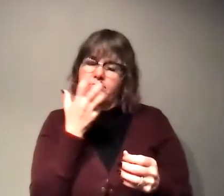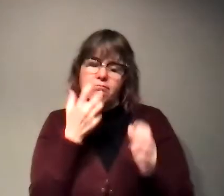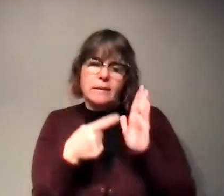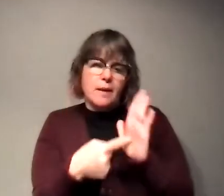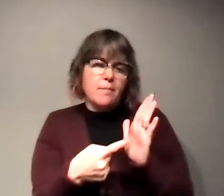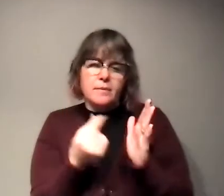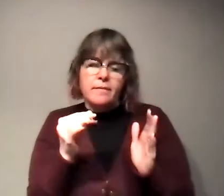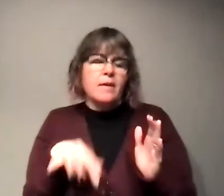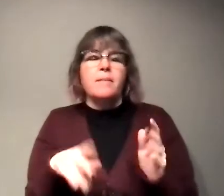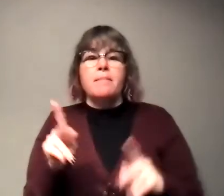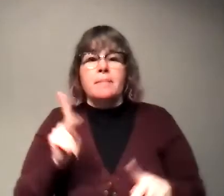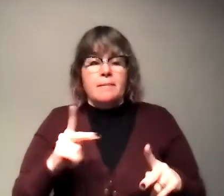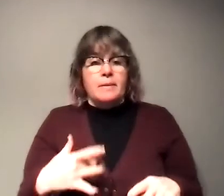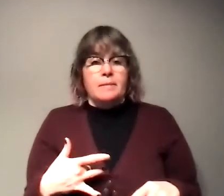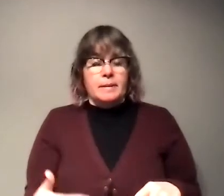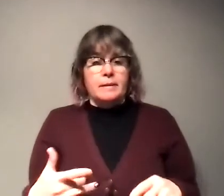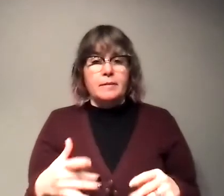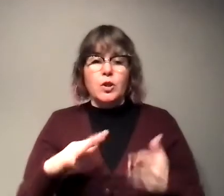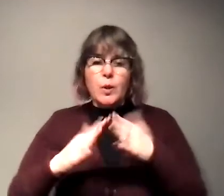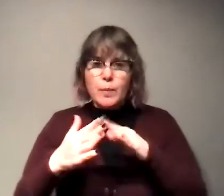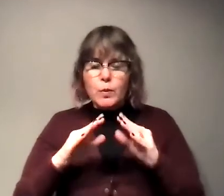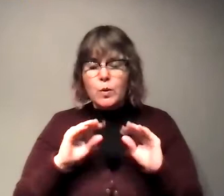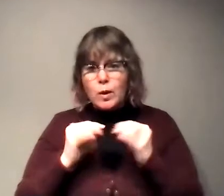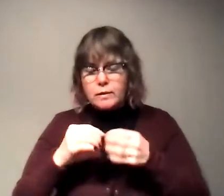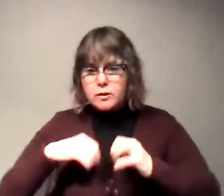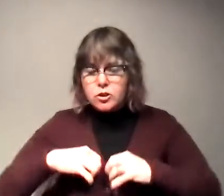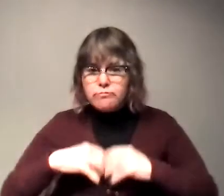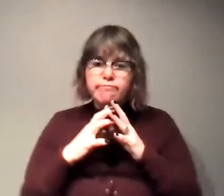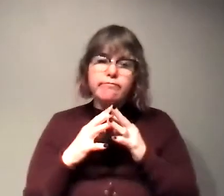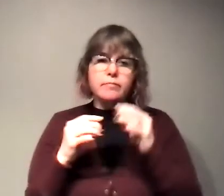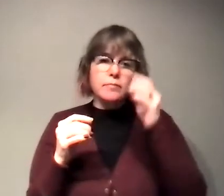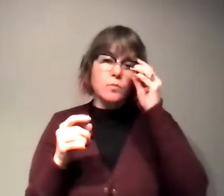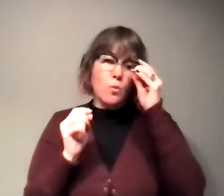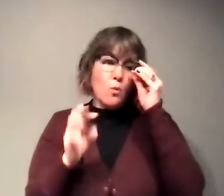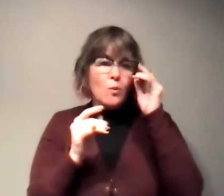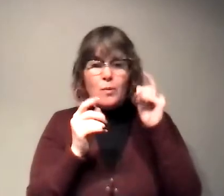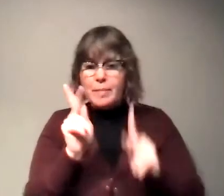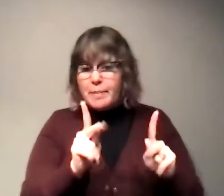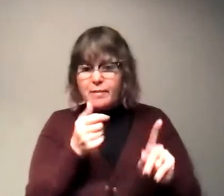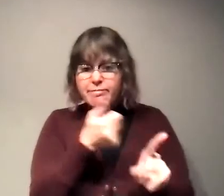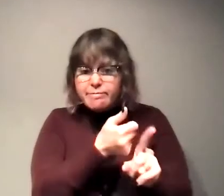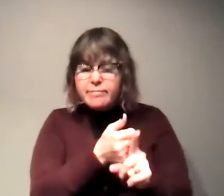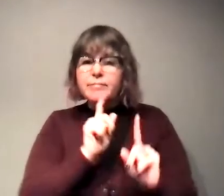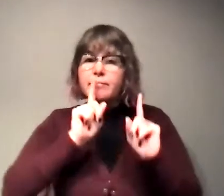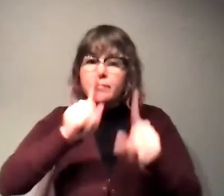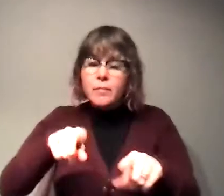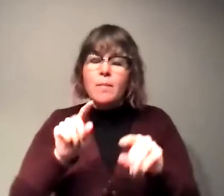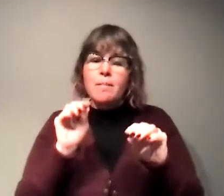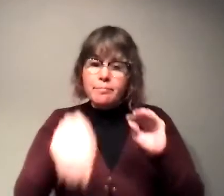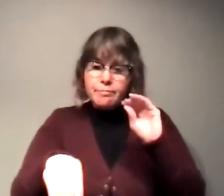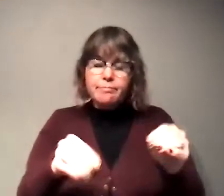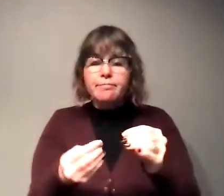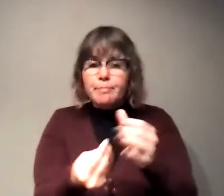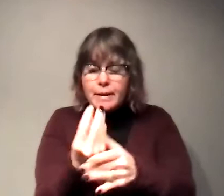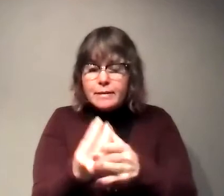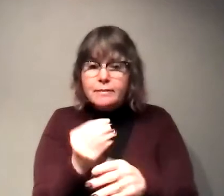where people, a lot of times community organizations or even just individuals have gone out and planted plants in those